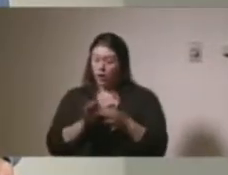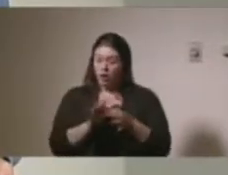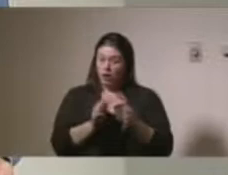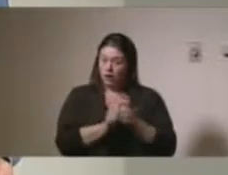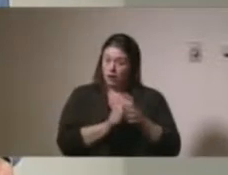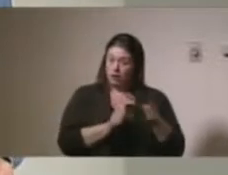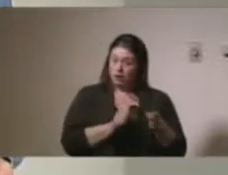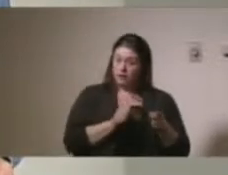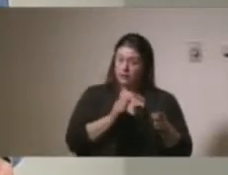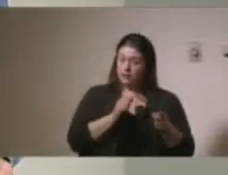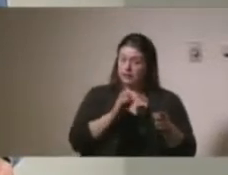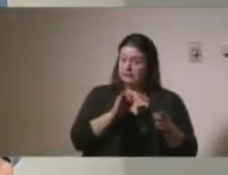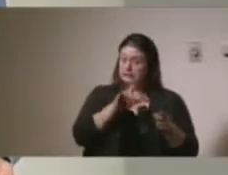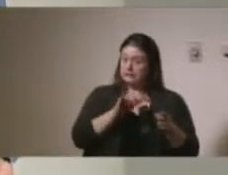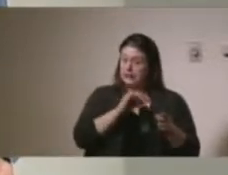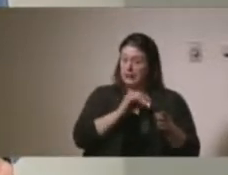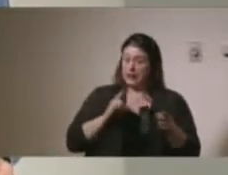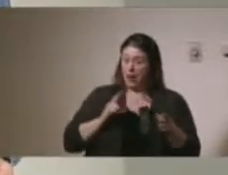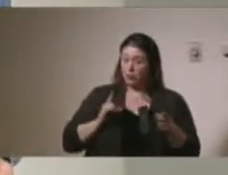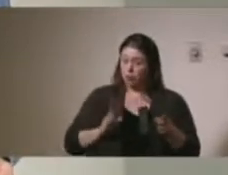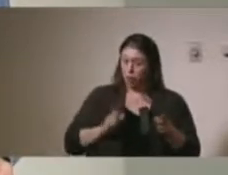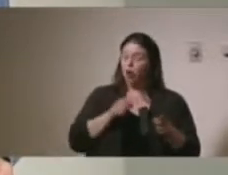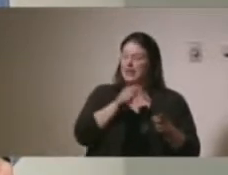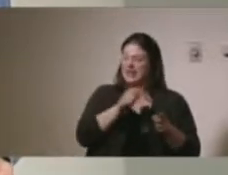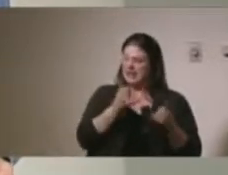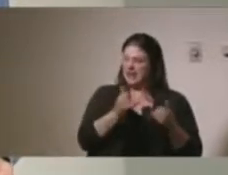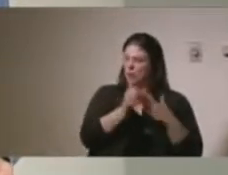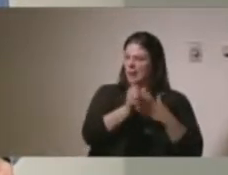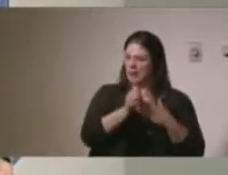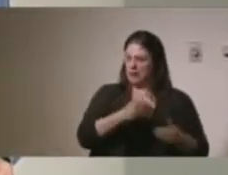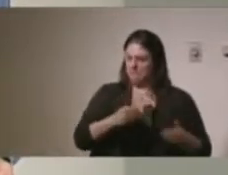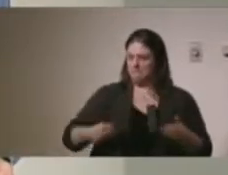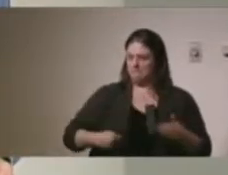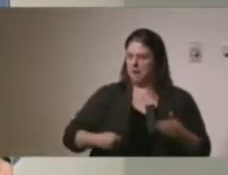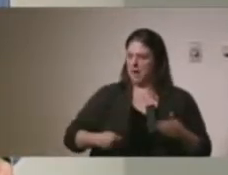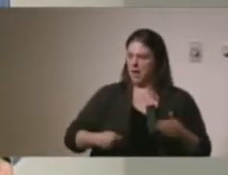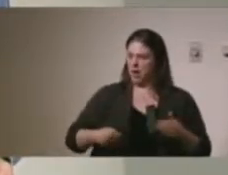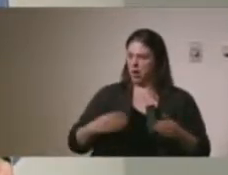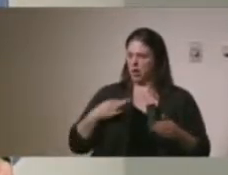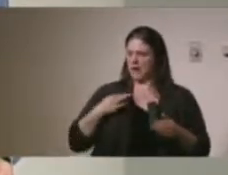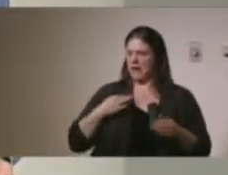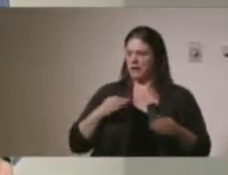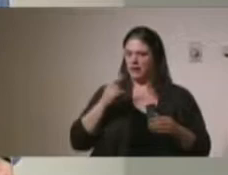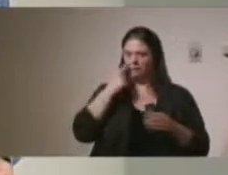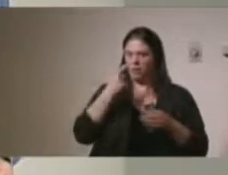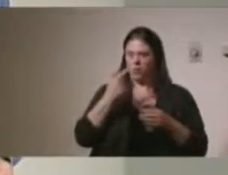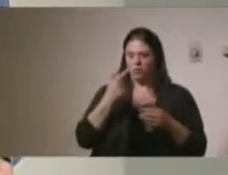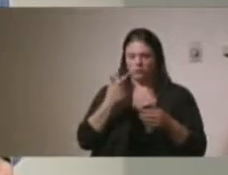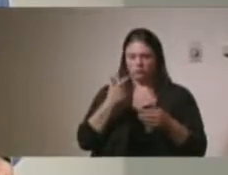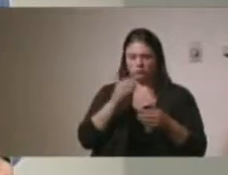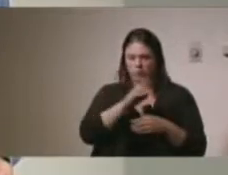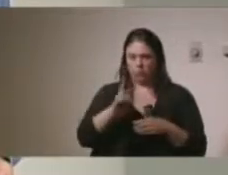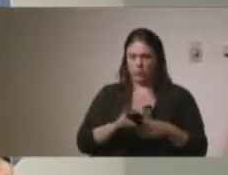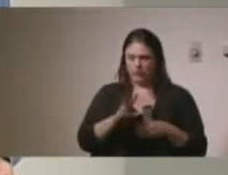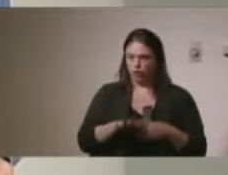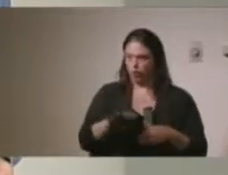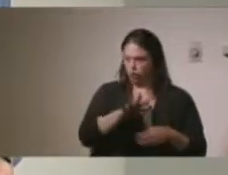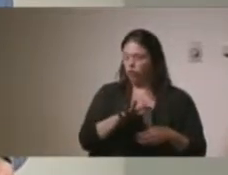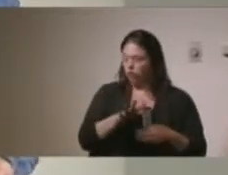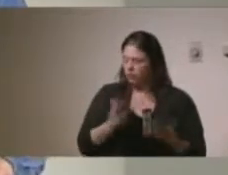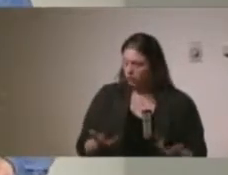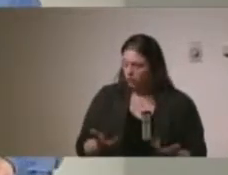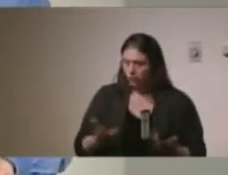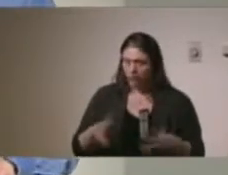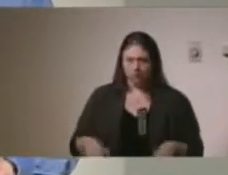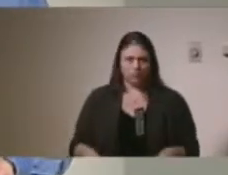leading mayoral candidate for Windsor-Essex County. And so what we're actually going to do at our demonstration,